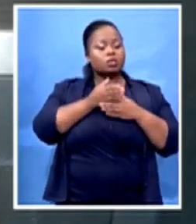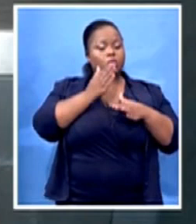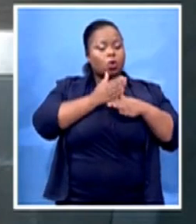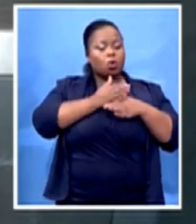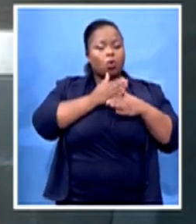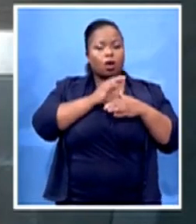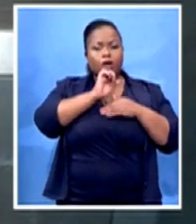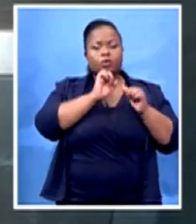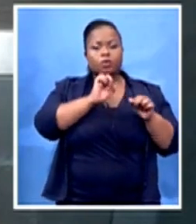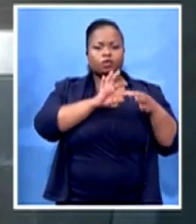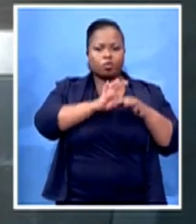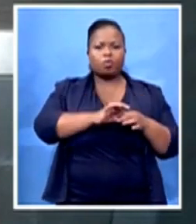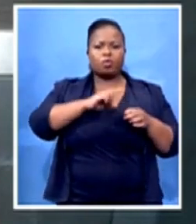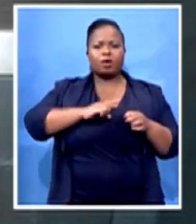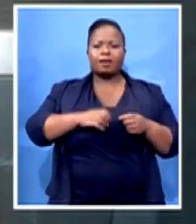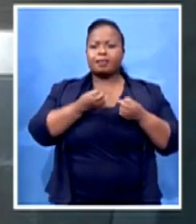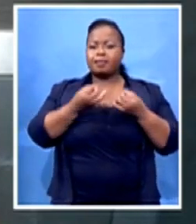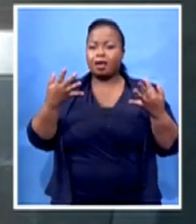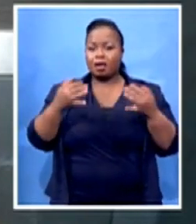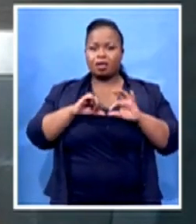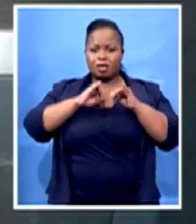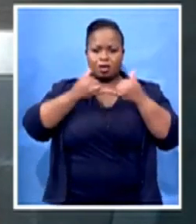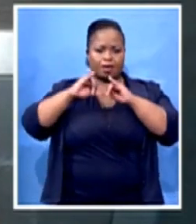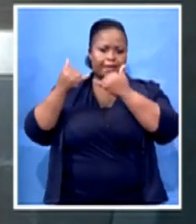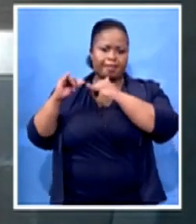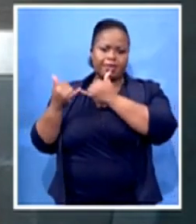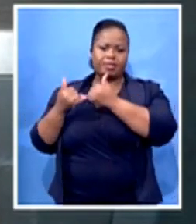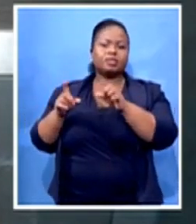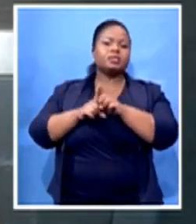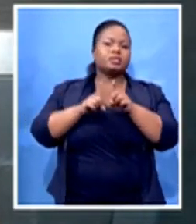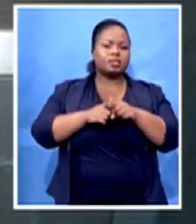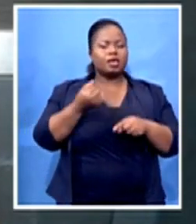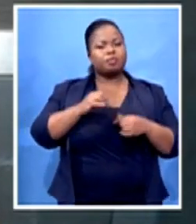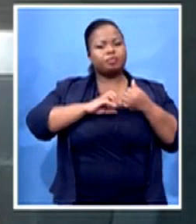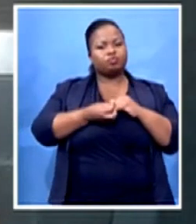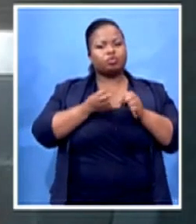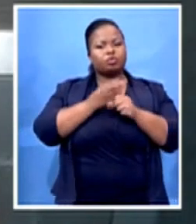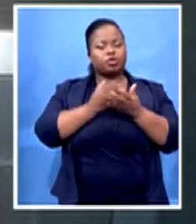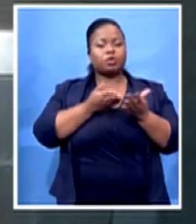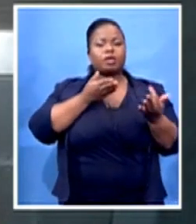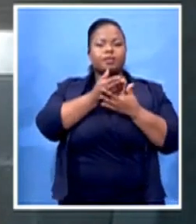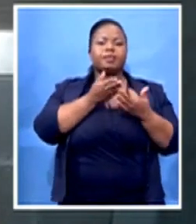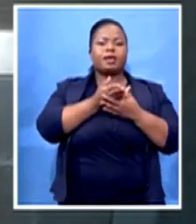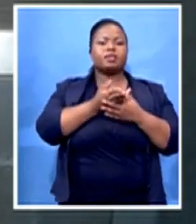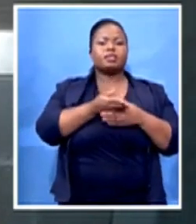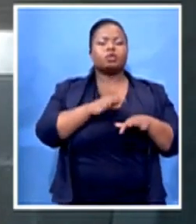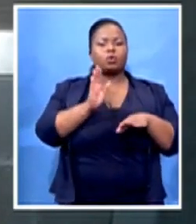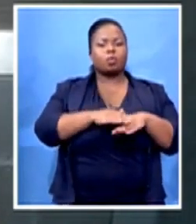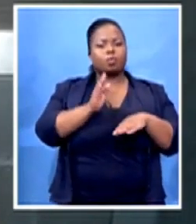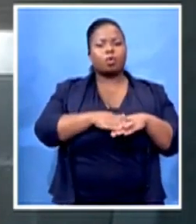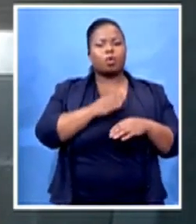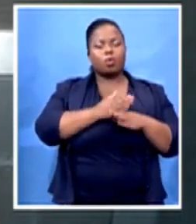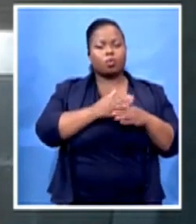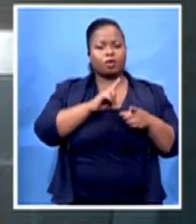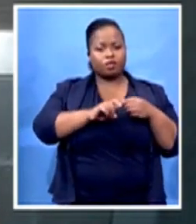our solutions for their employees that are working at home and helping them be secure. But the free solutions that are out there at the moment